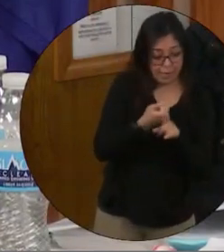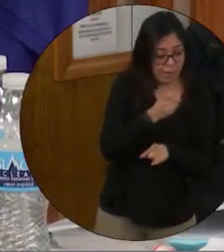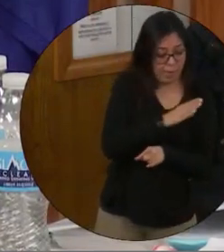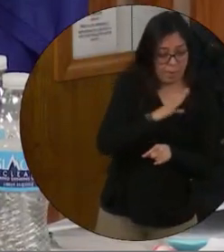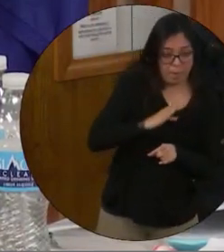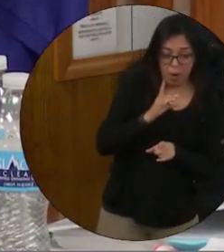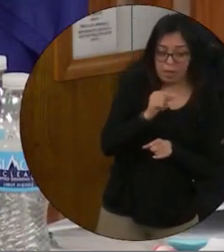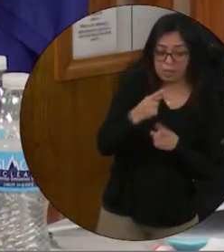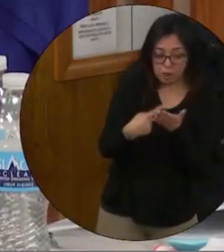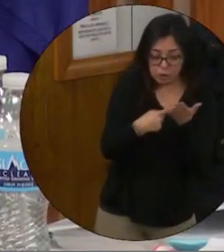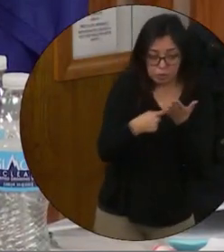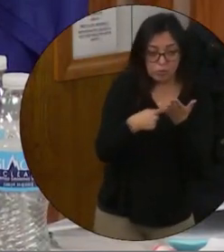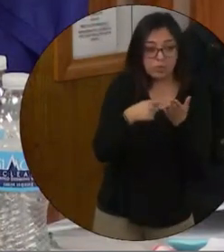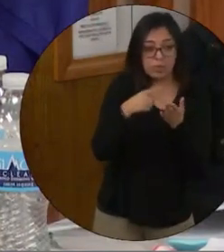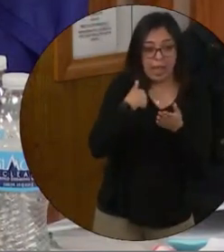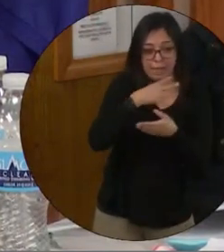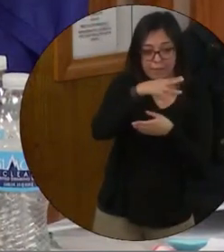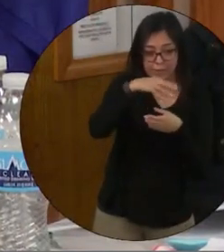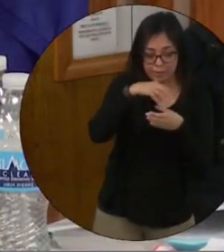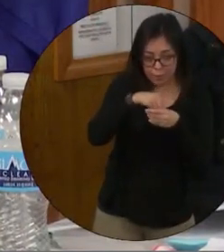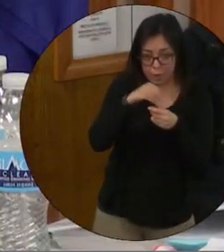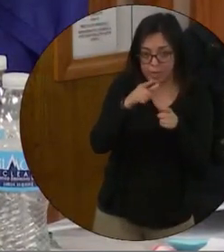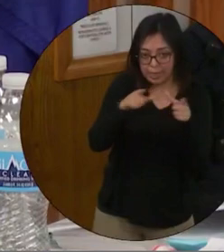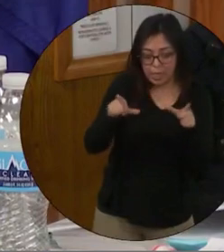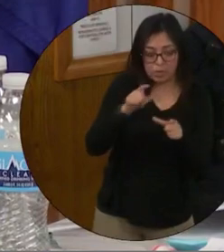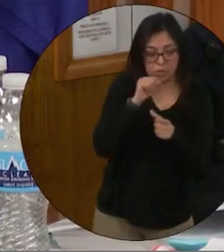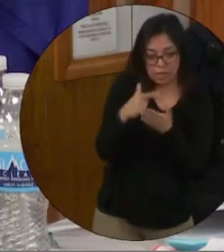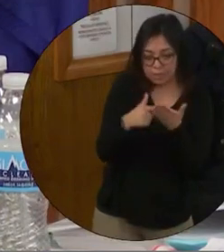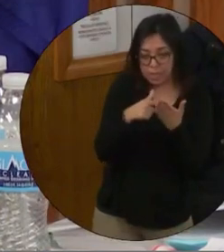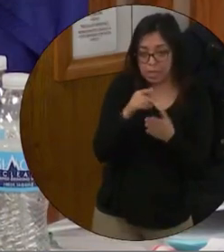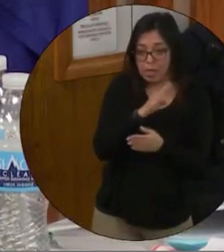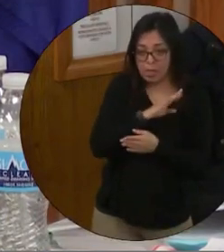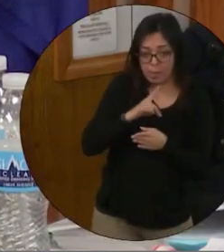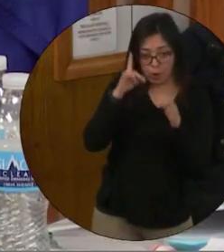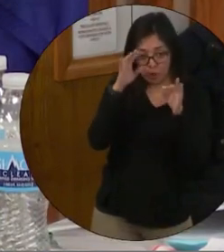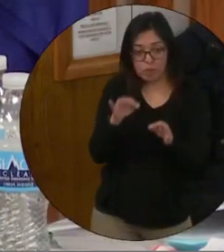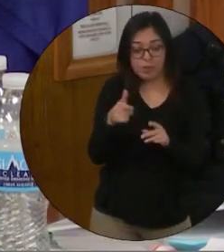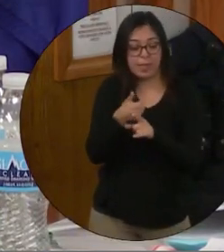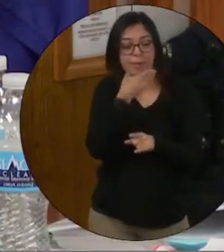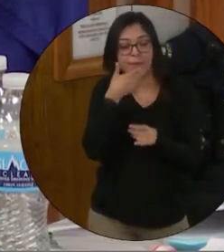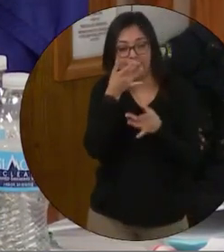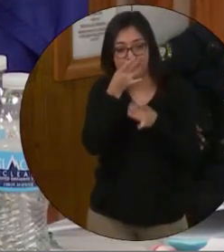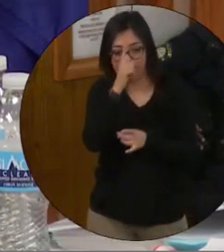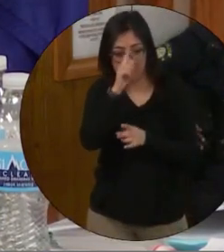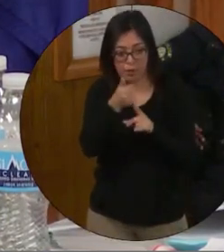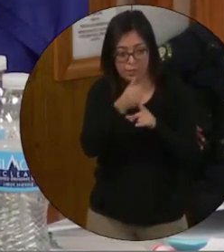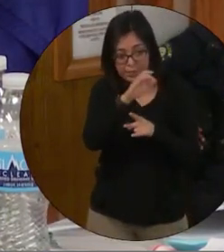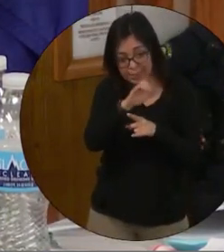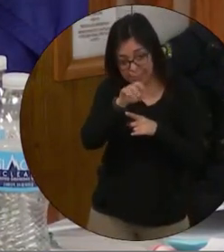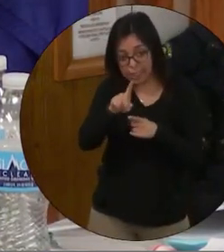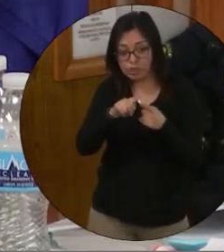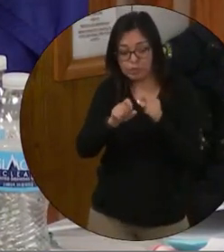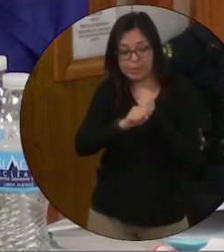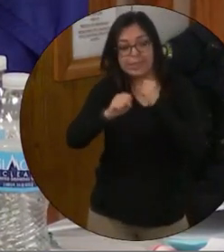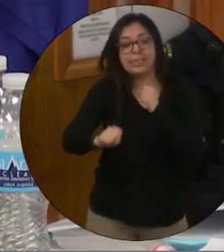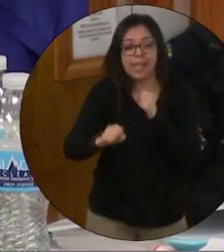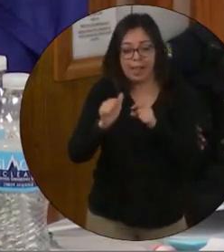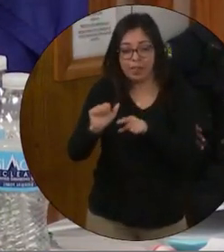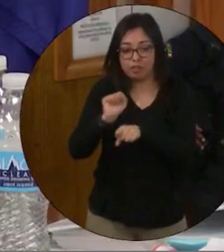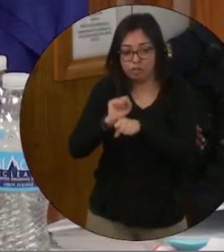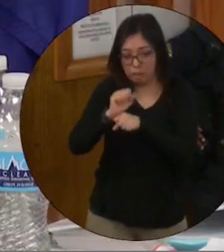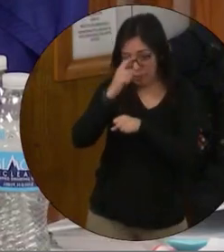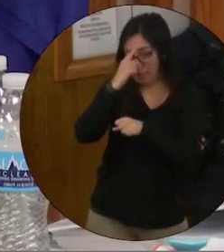never discussed or agreed upon, including, whereas the board has determined that it is in the best interest of the Clark County School District to extend the term of employment